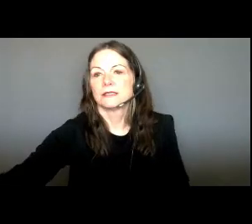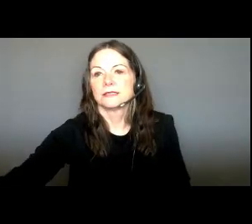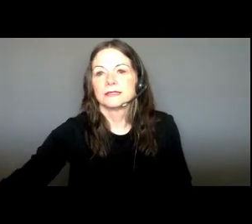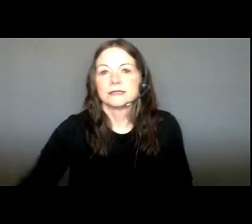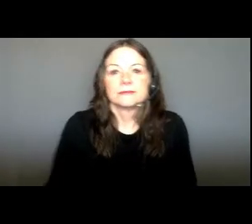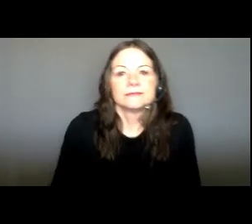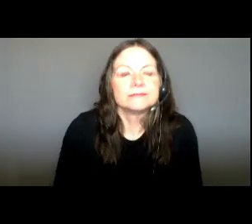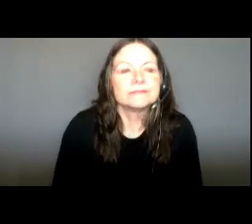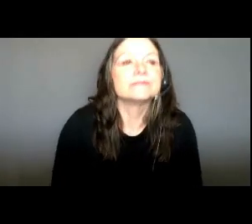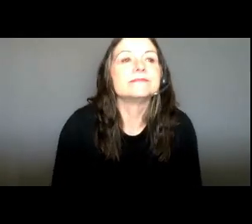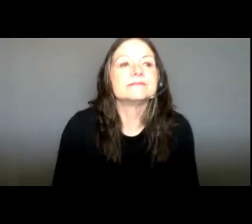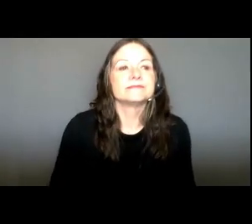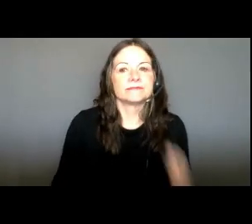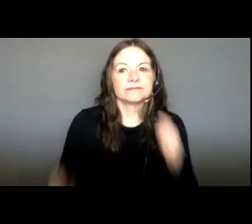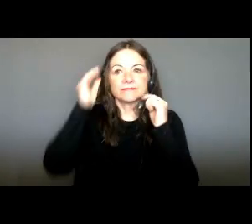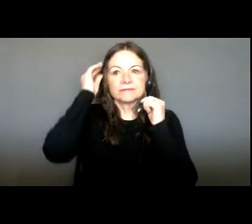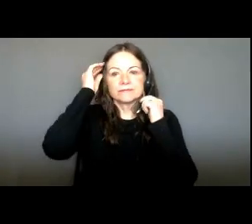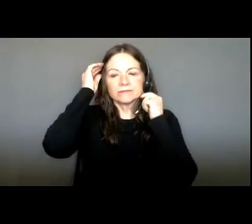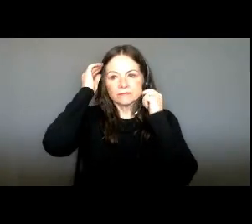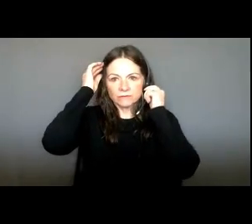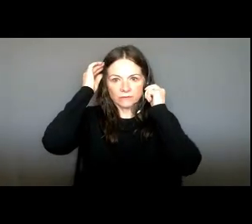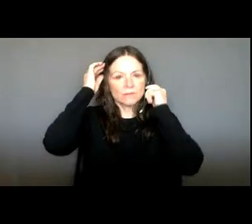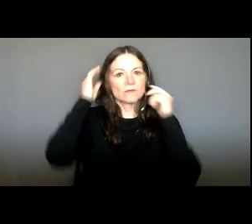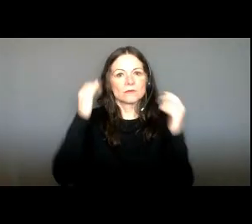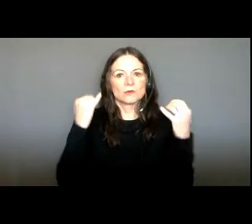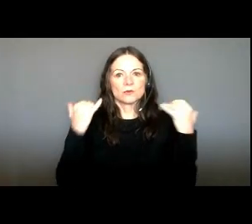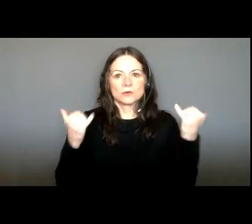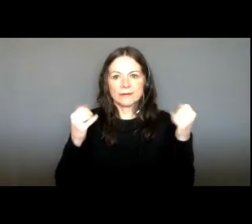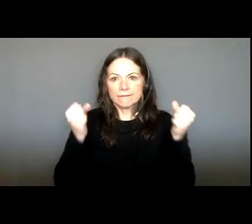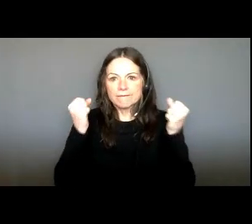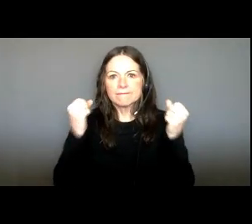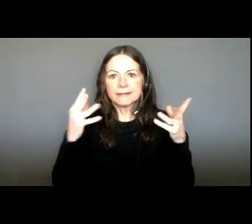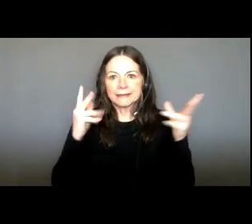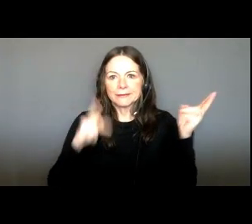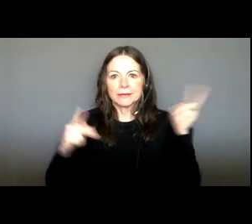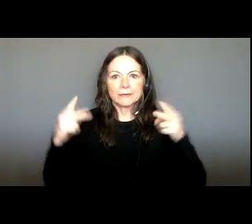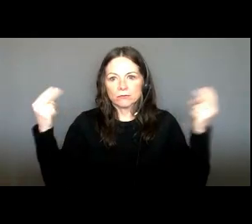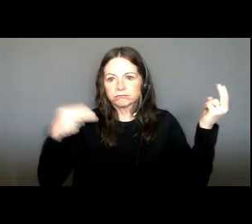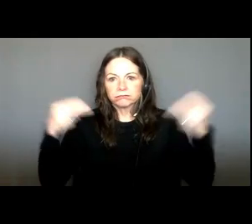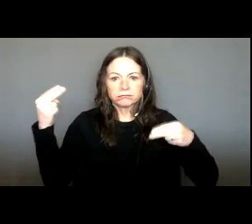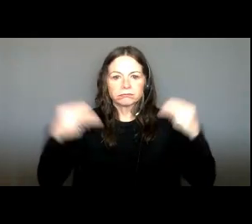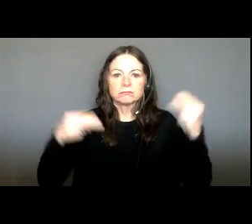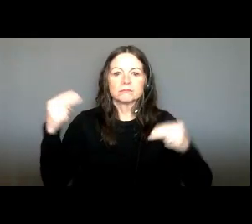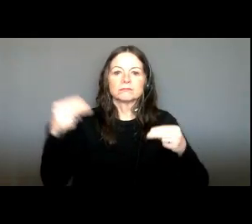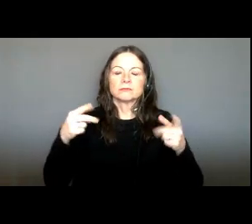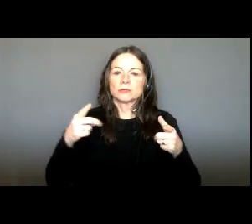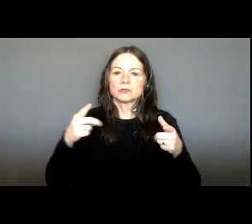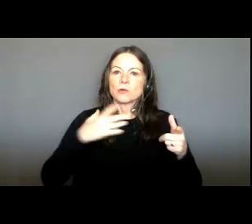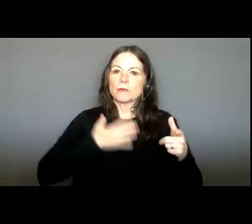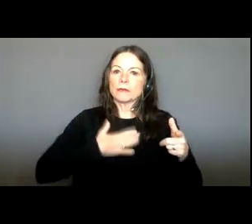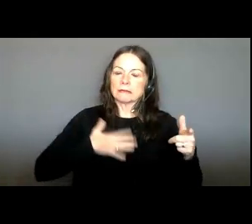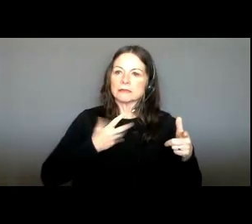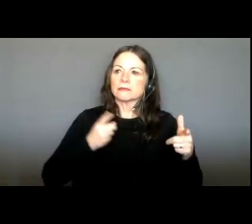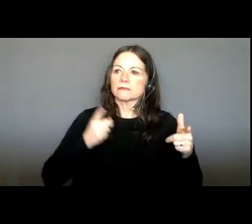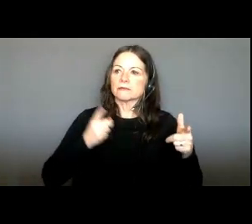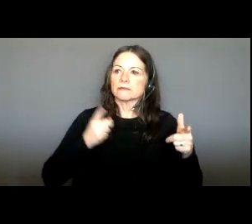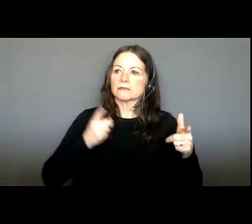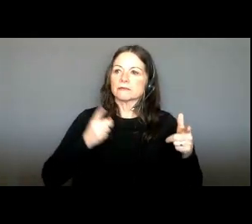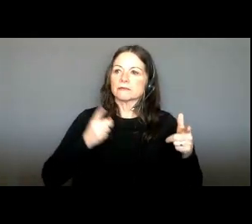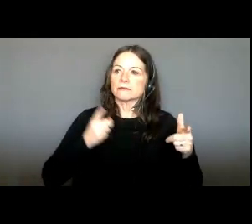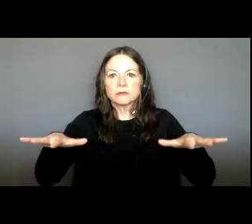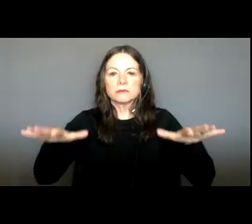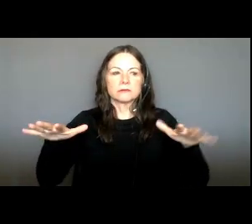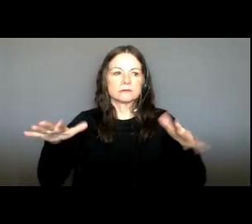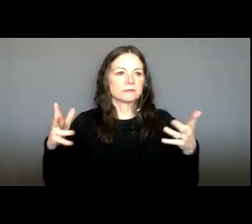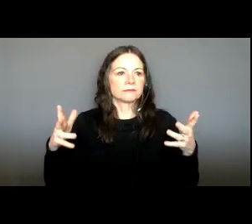We have a large group joining us today. Please take a moment to settle in while we admit all